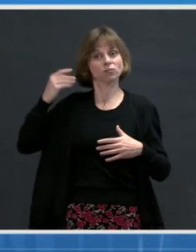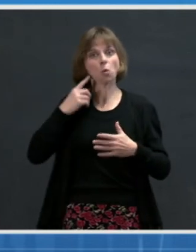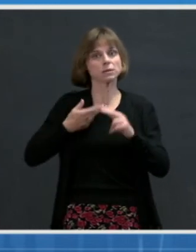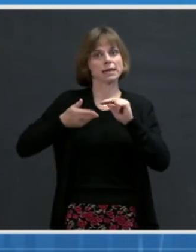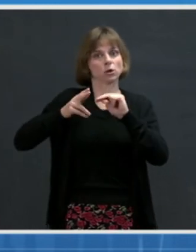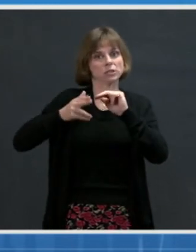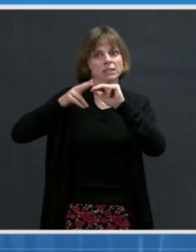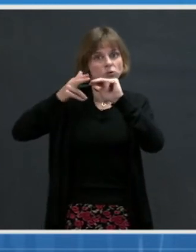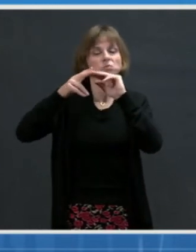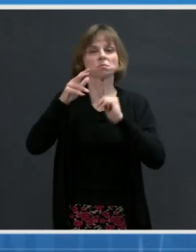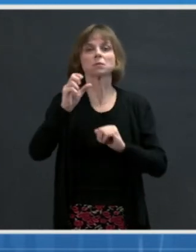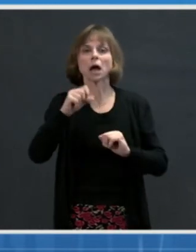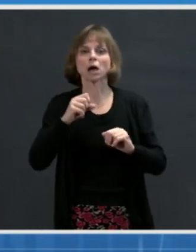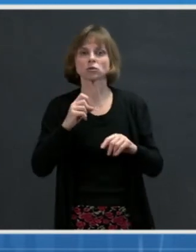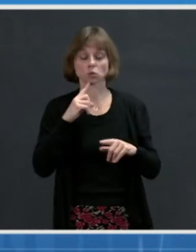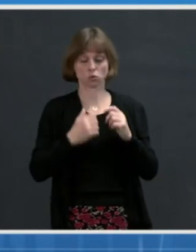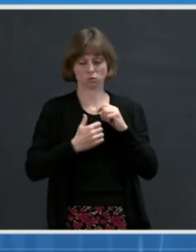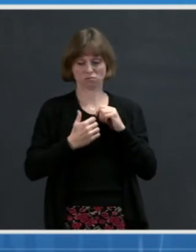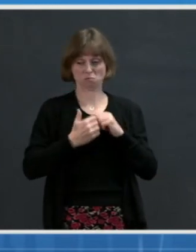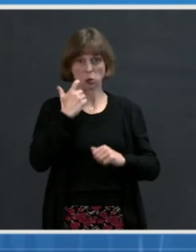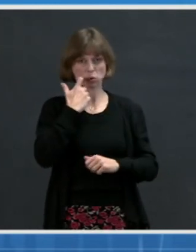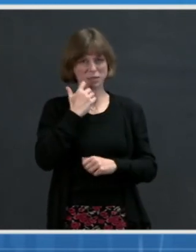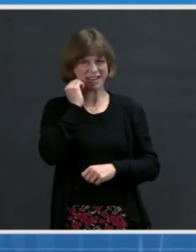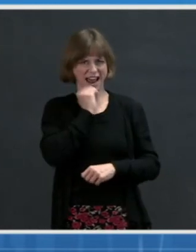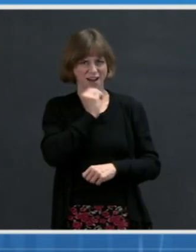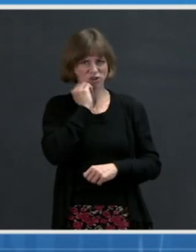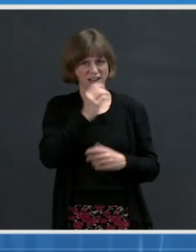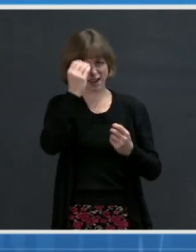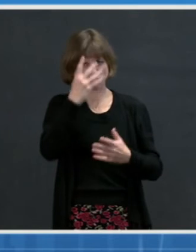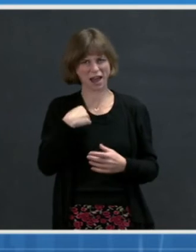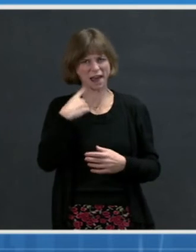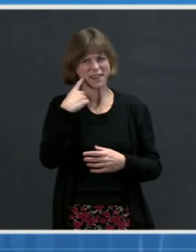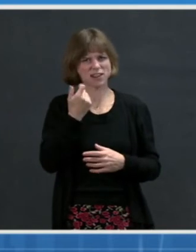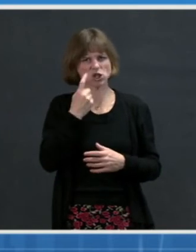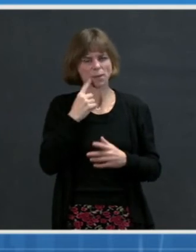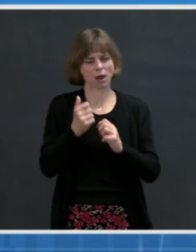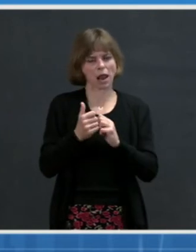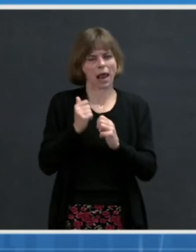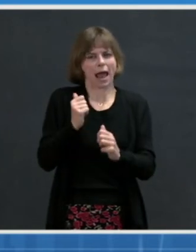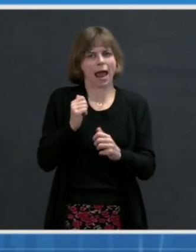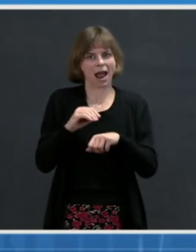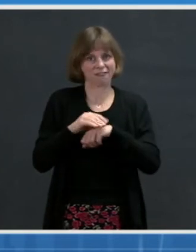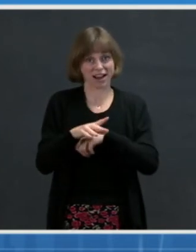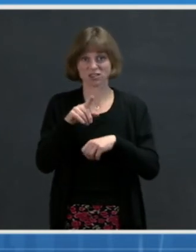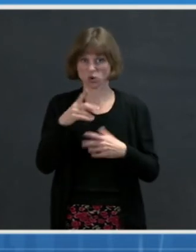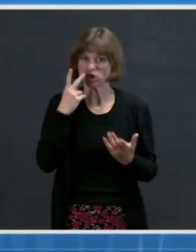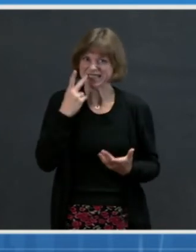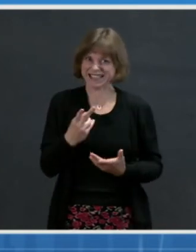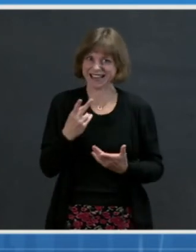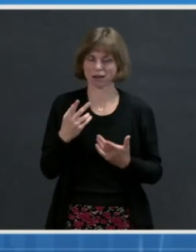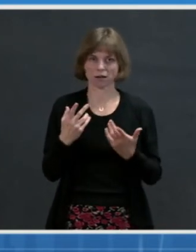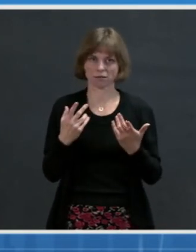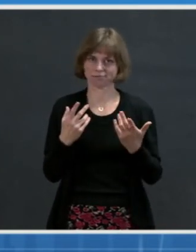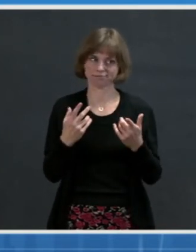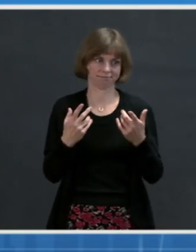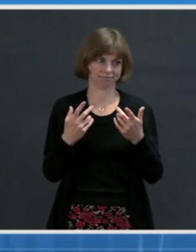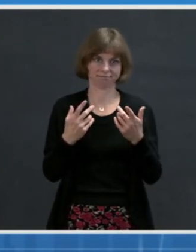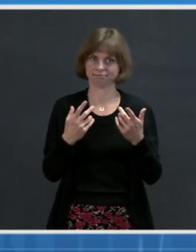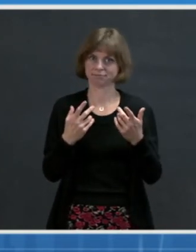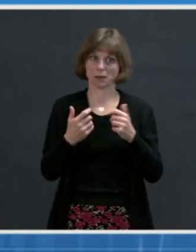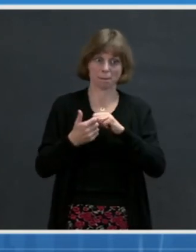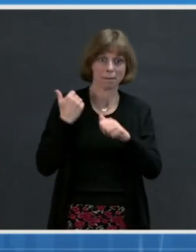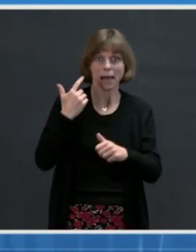most recent day-to-day information, there's a little bit of a lag effect. So you're seeing the lag of the weekend weather and